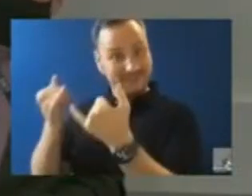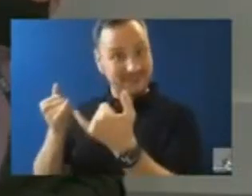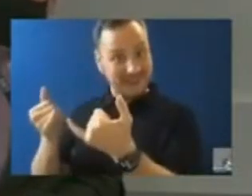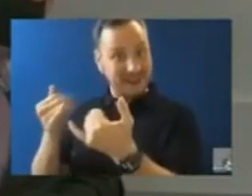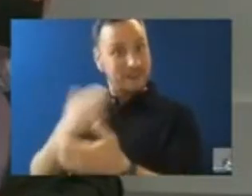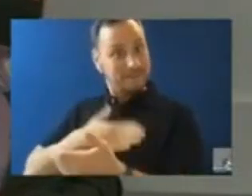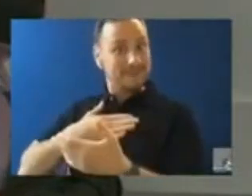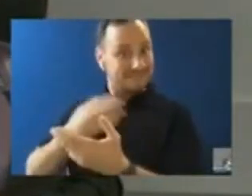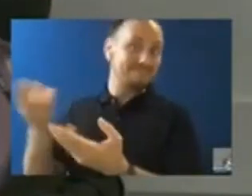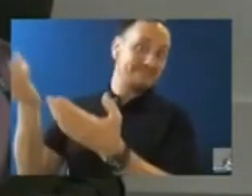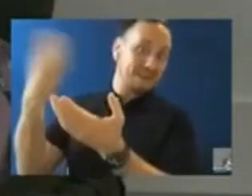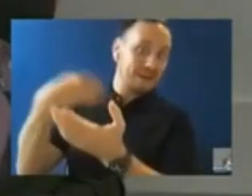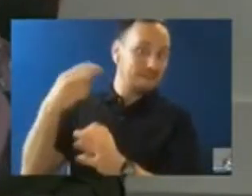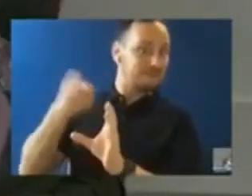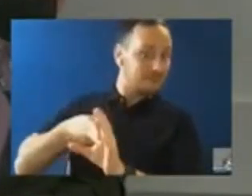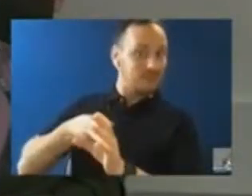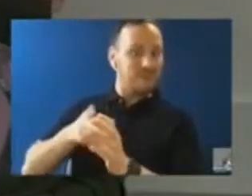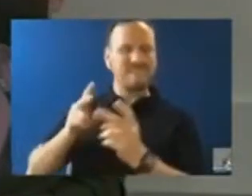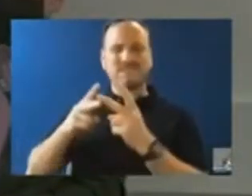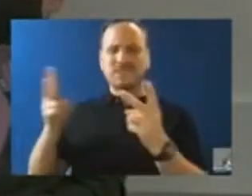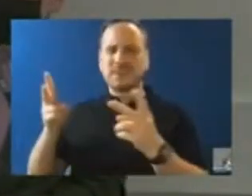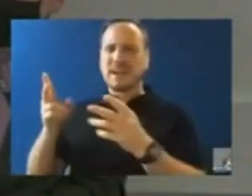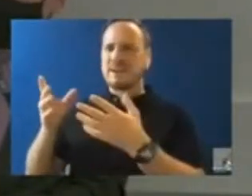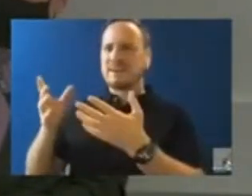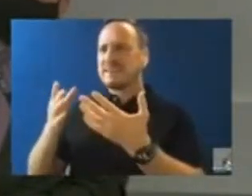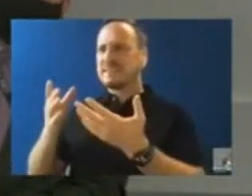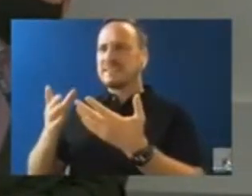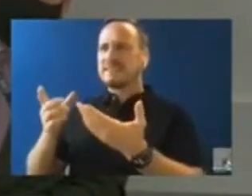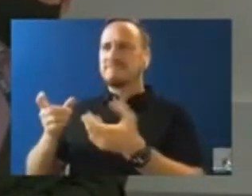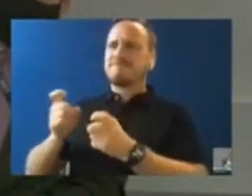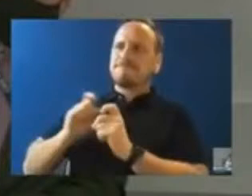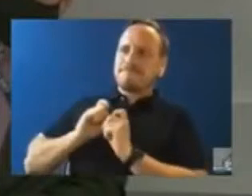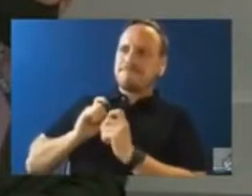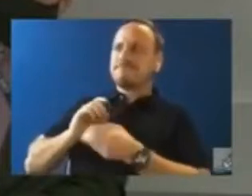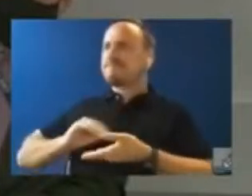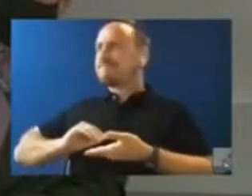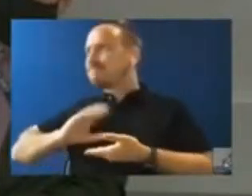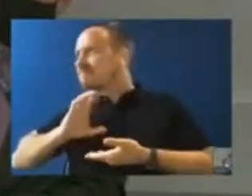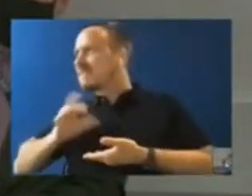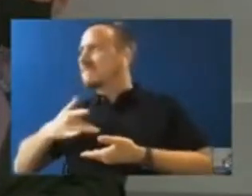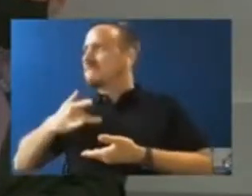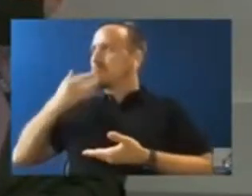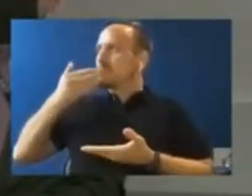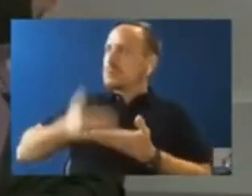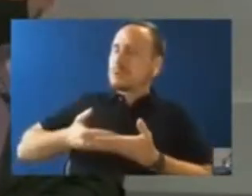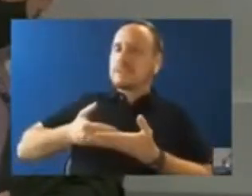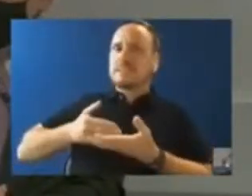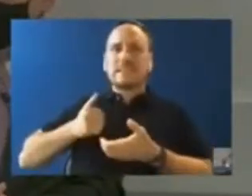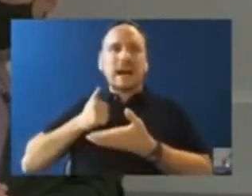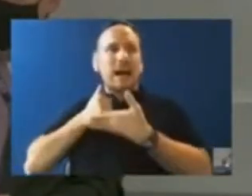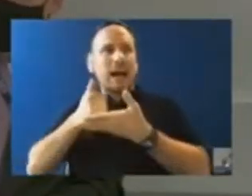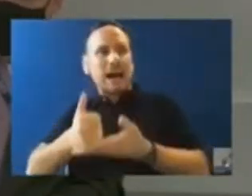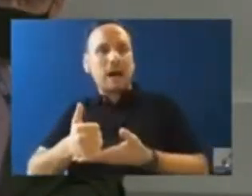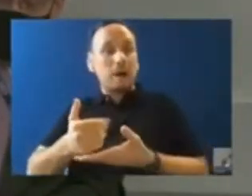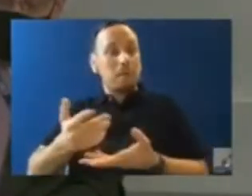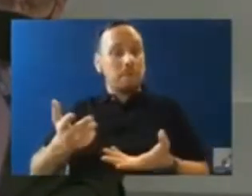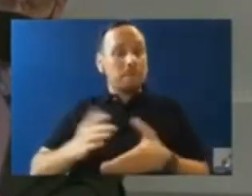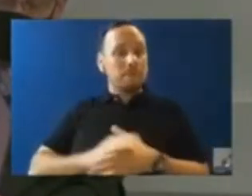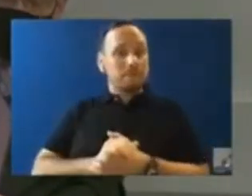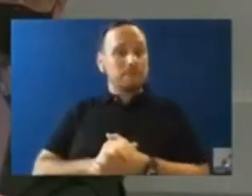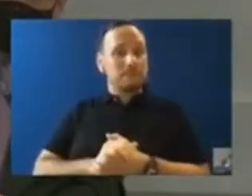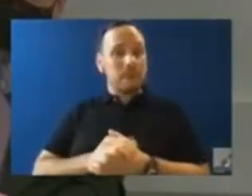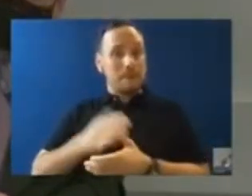was a CMS school nurse It's great. back We in need the you. day, and Yeah. it's a very rewarding profession, so all my nurse friends that are